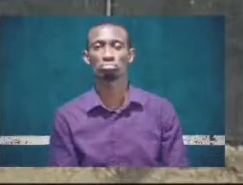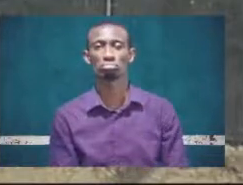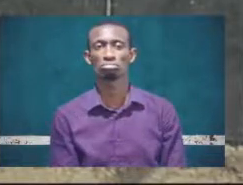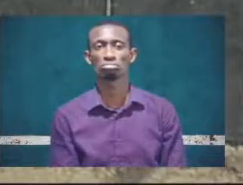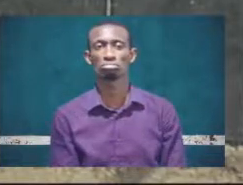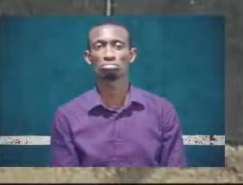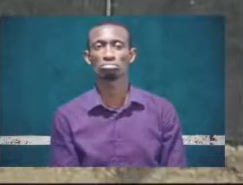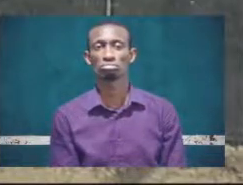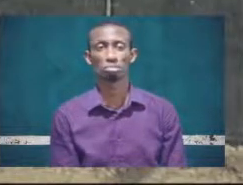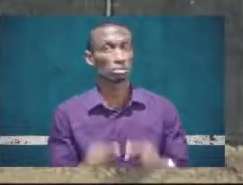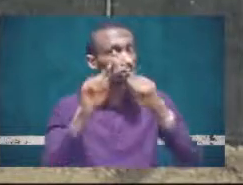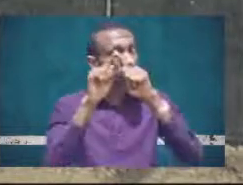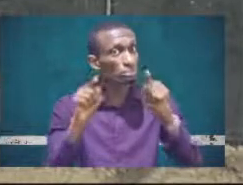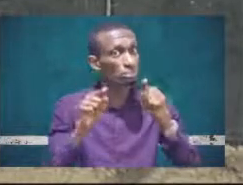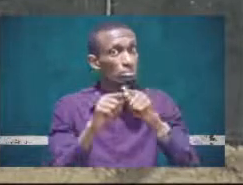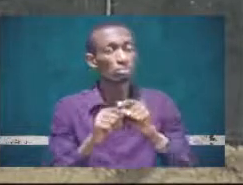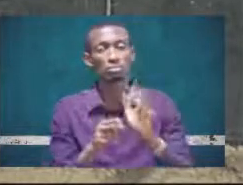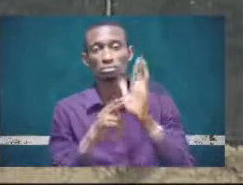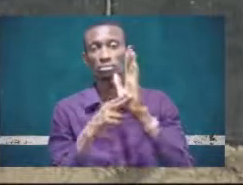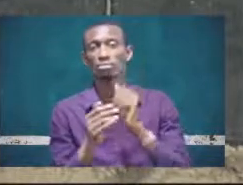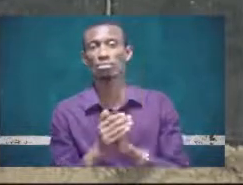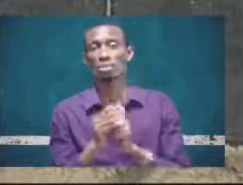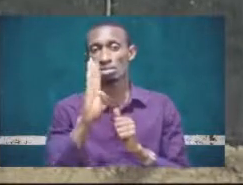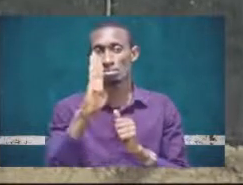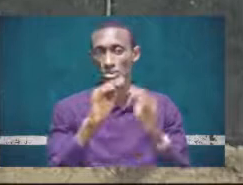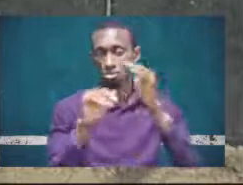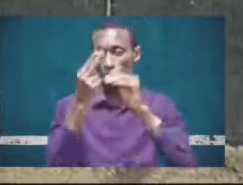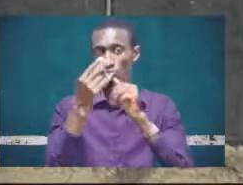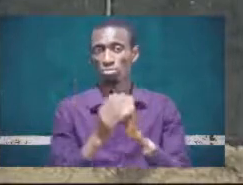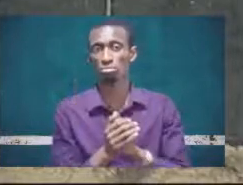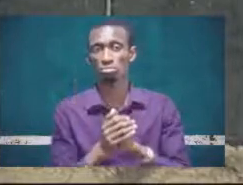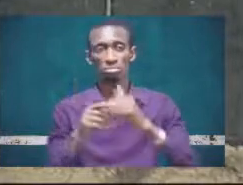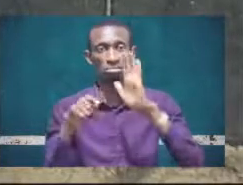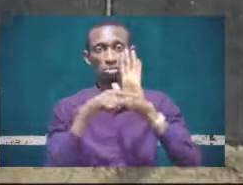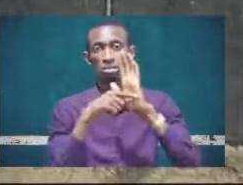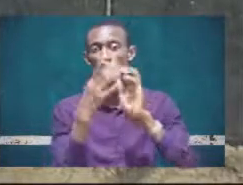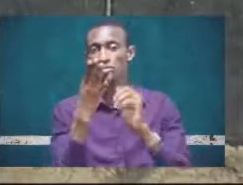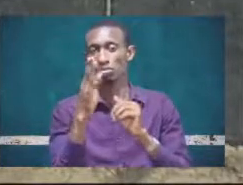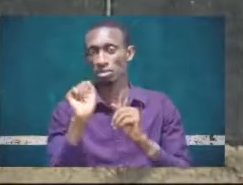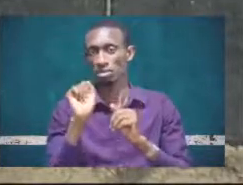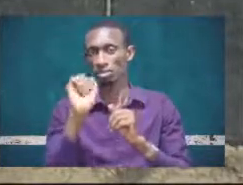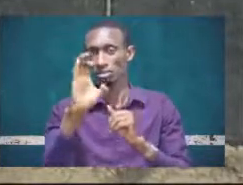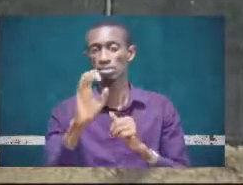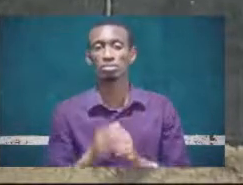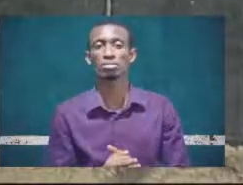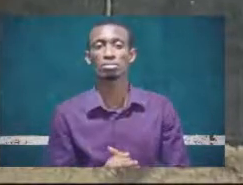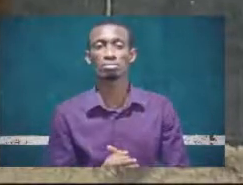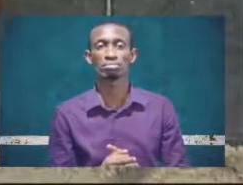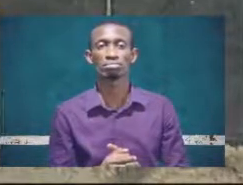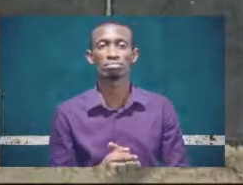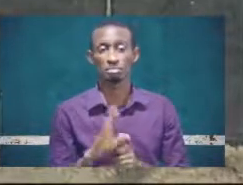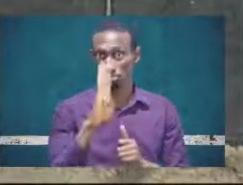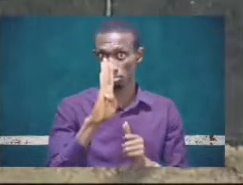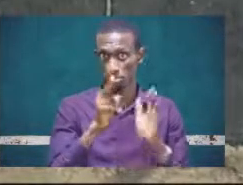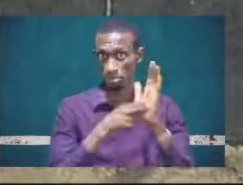the discriminant will be equal to b squared minus 4ac. b, it